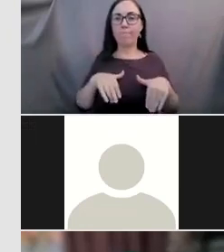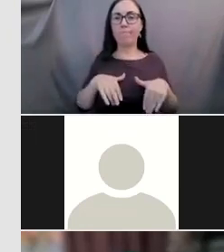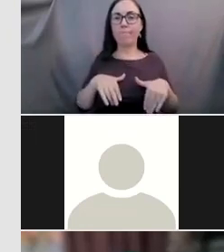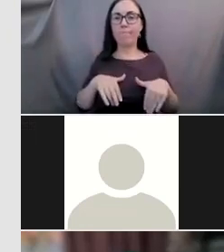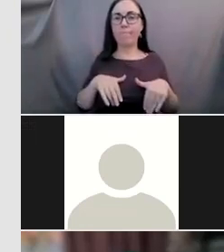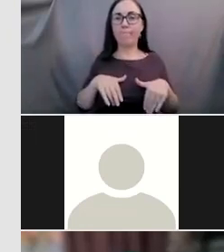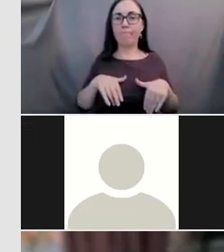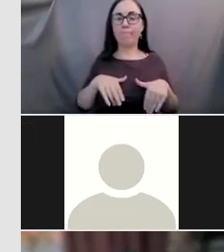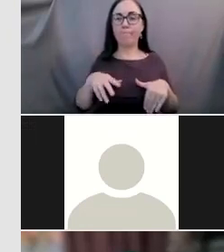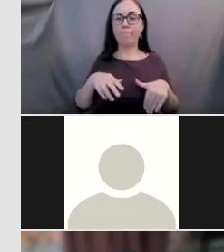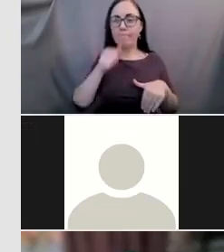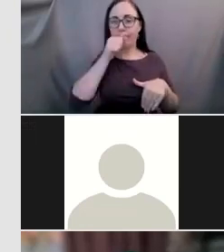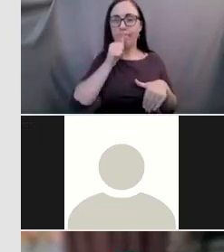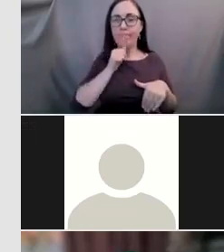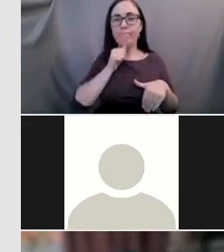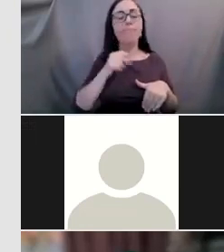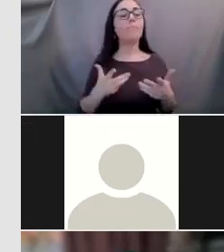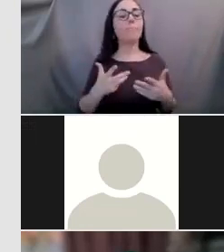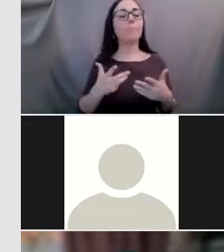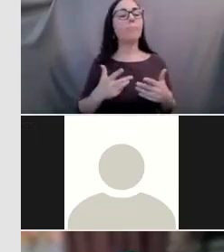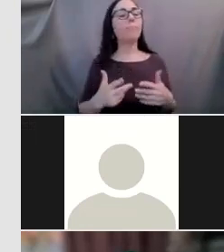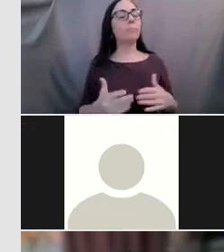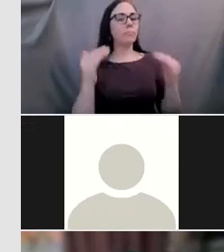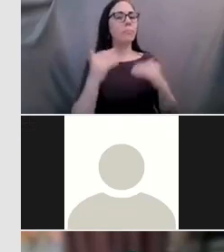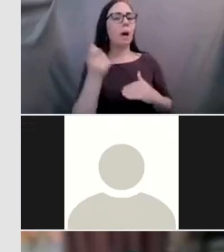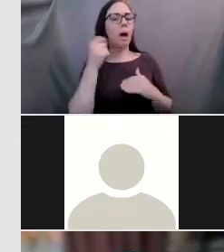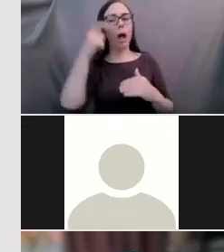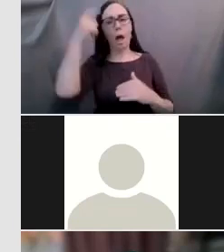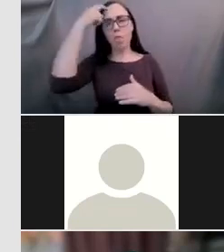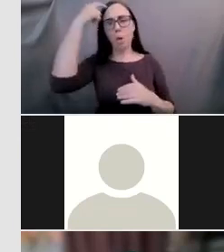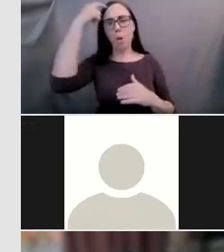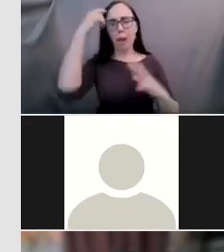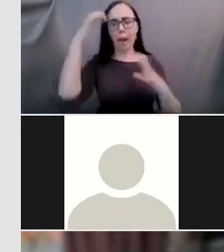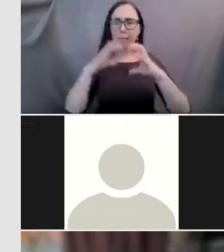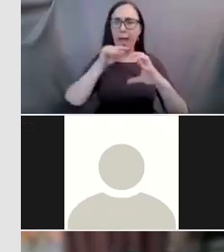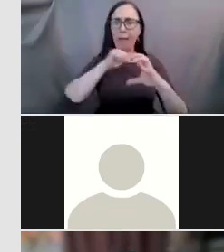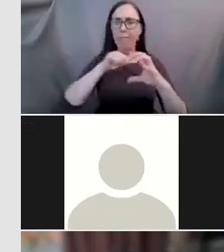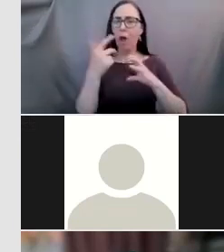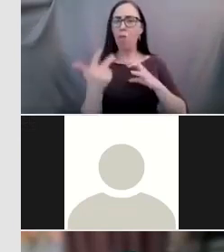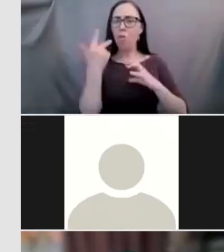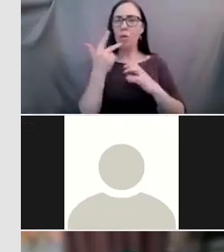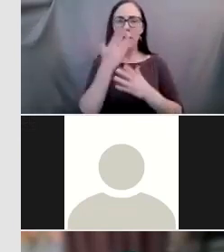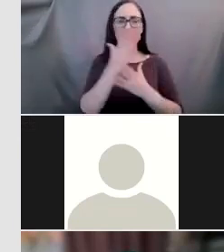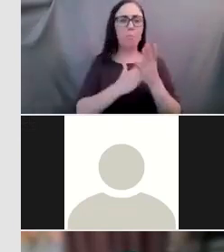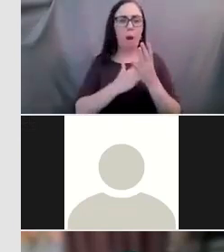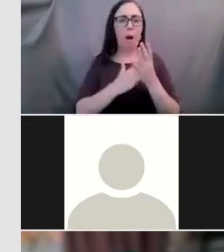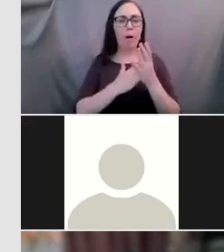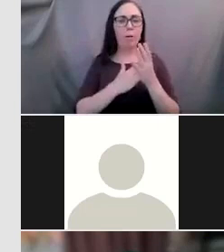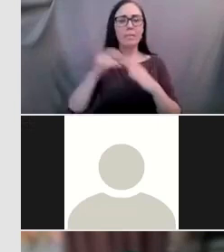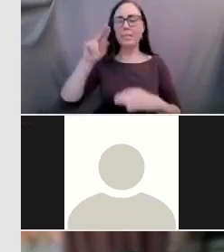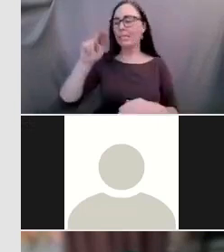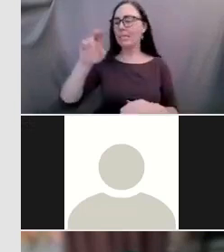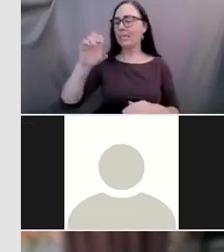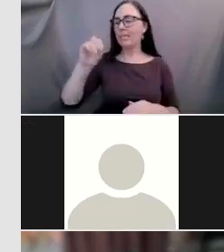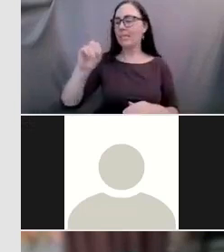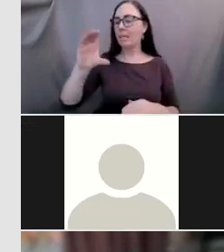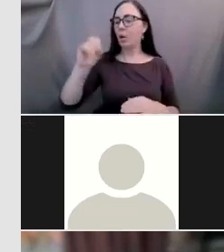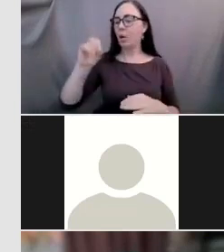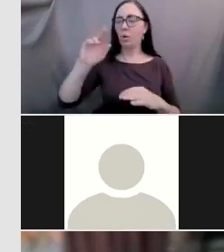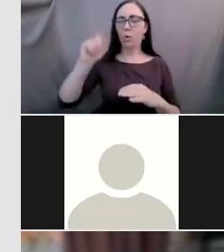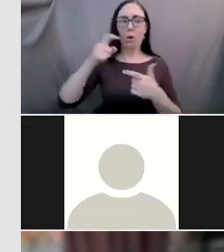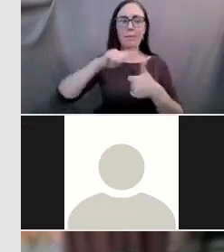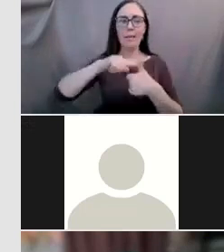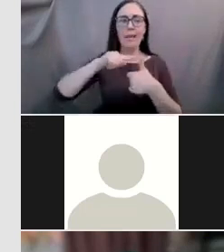Our brains are made up of 3 different parts: the neocortex, the top rational and thinking brain, the